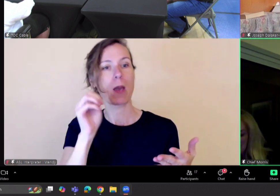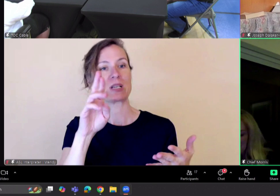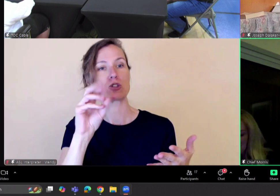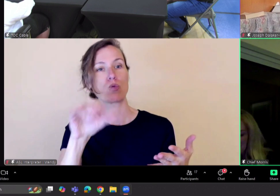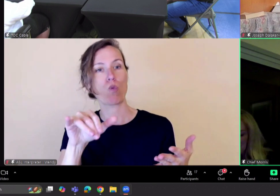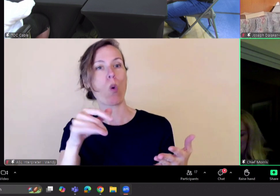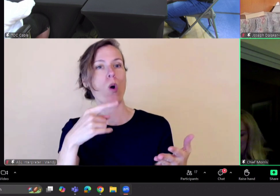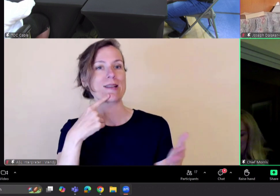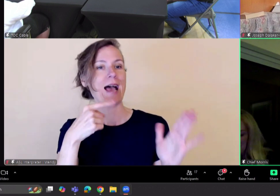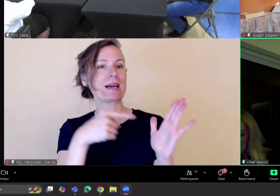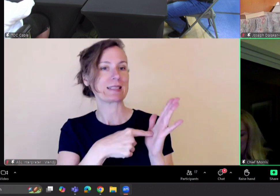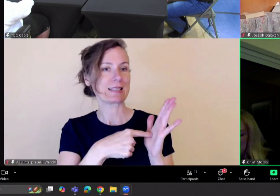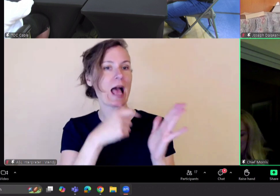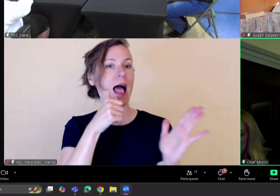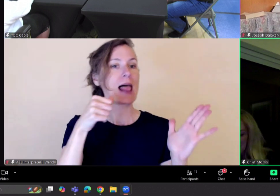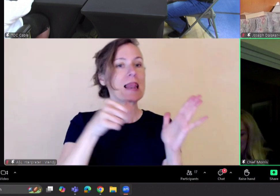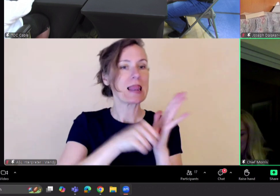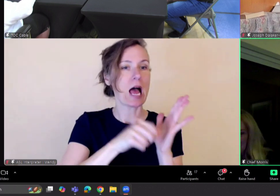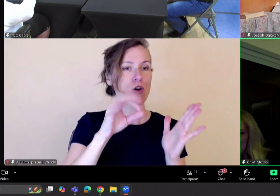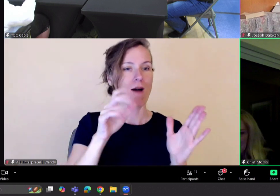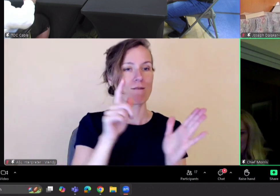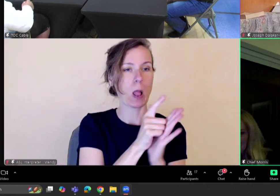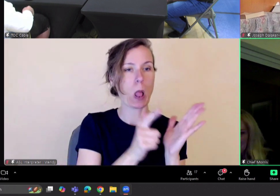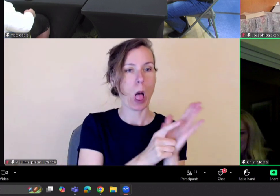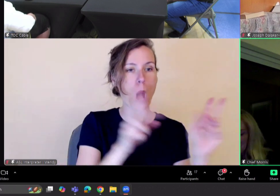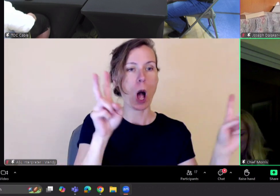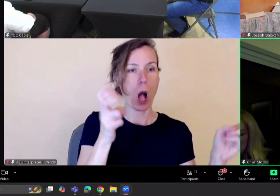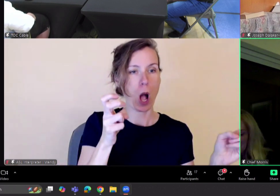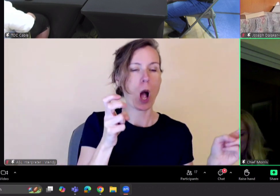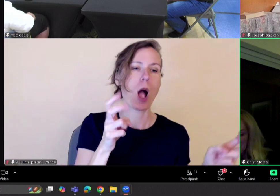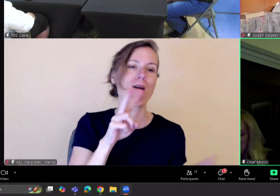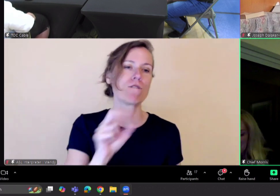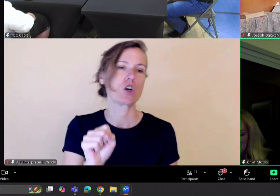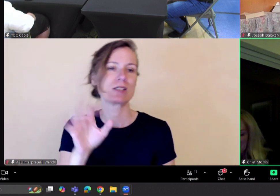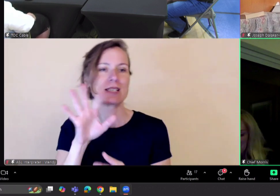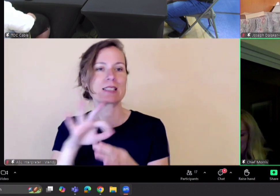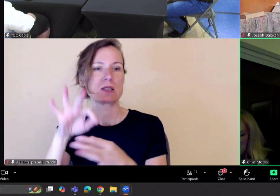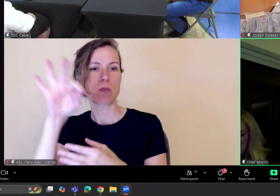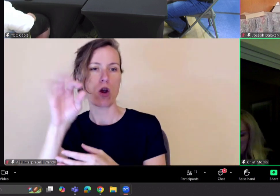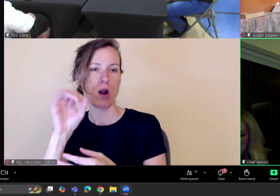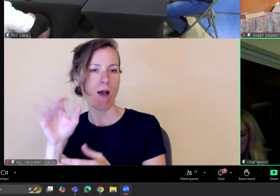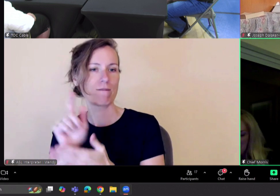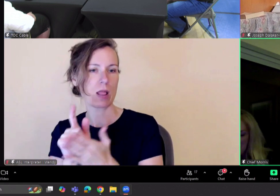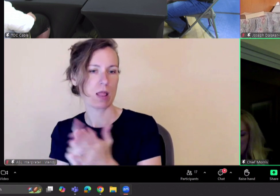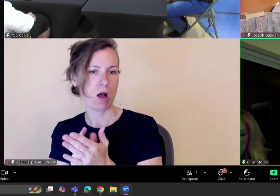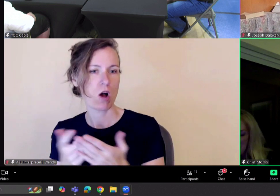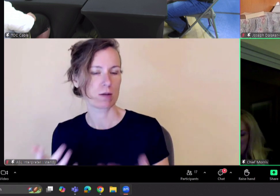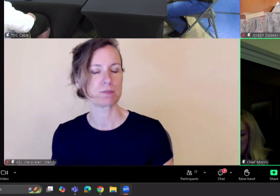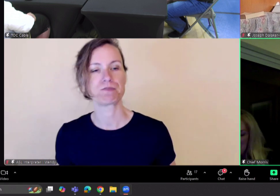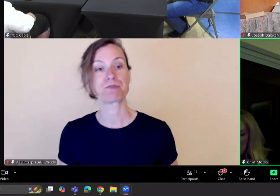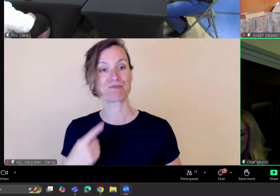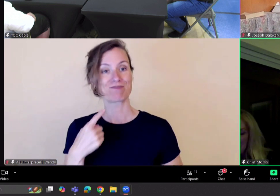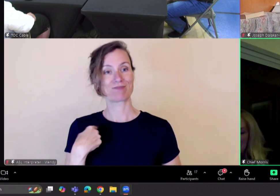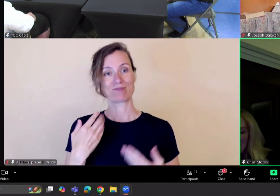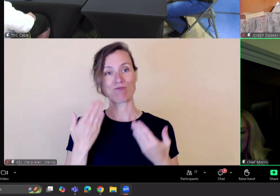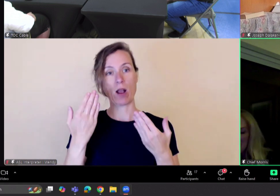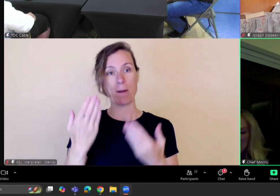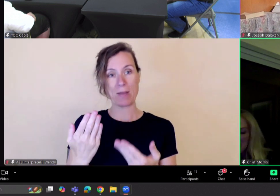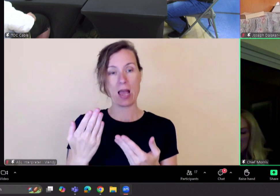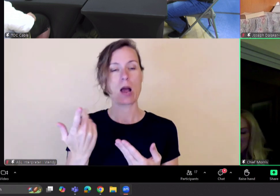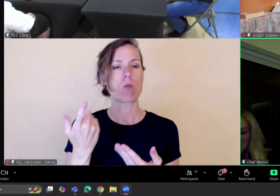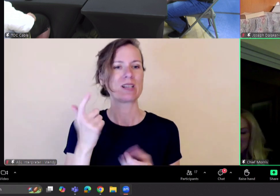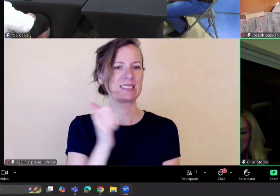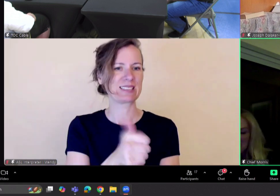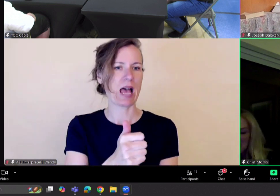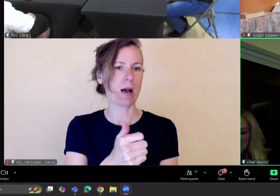is the spirit of the law. My recommendation would be that we establish parameters that, looking at the individual